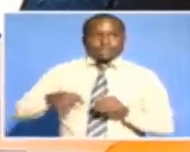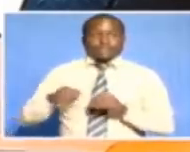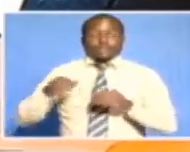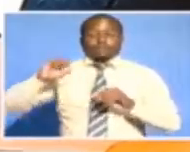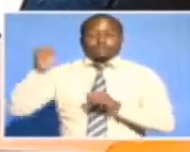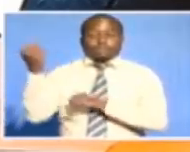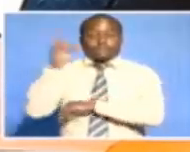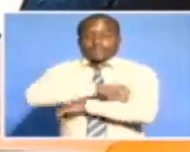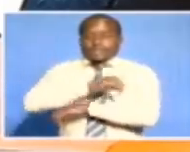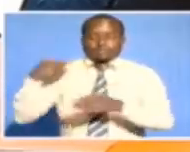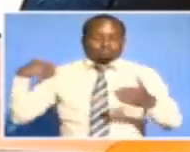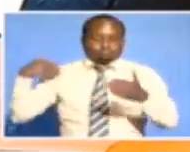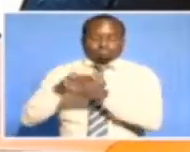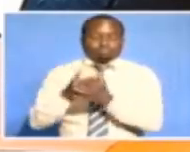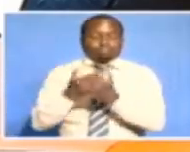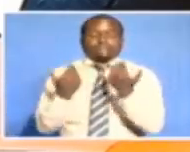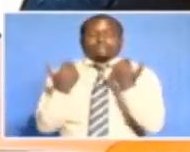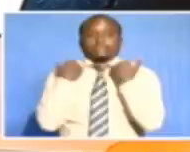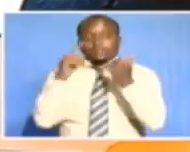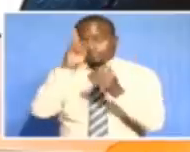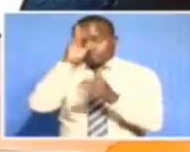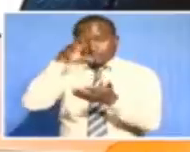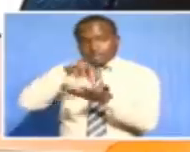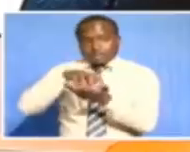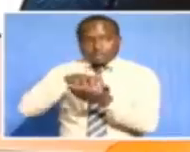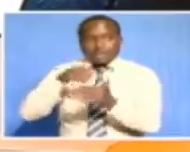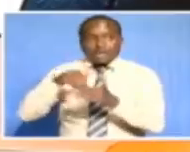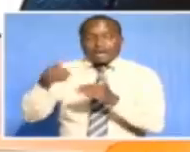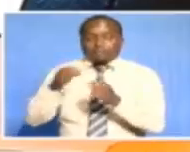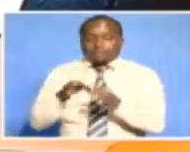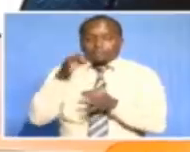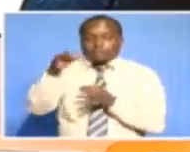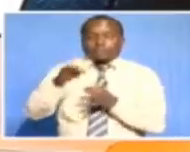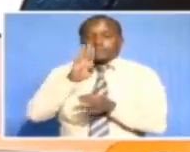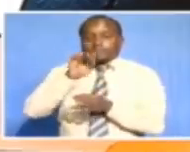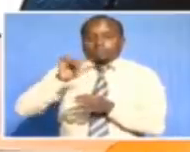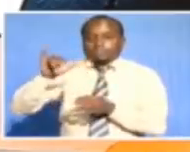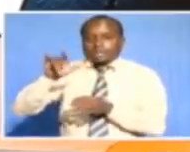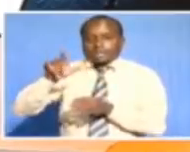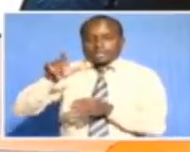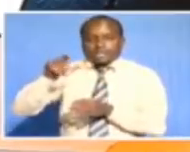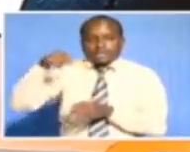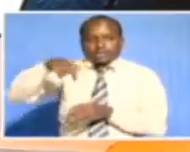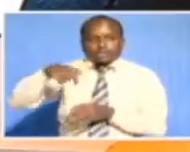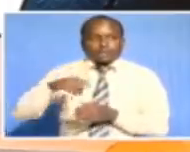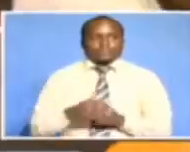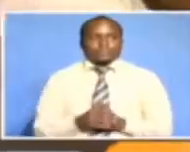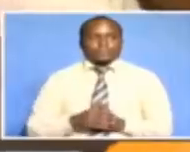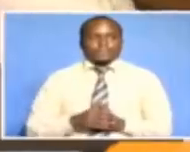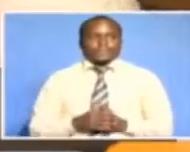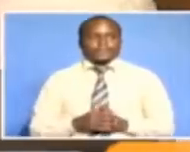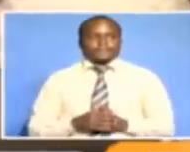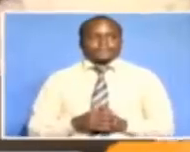custody pending a ruling on his application for bail on Thursday. Hassan Mugambi followed today's court proceedings.